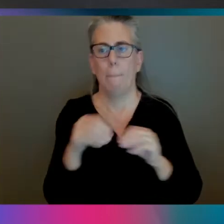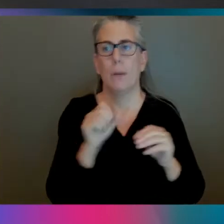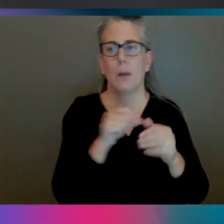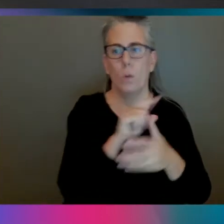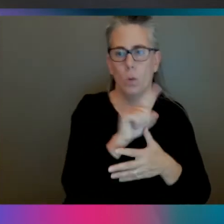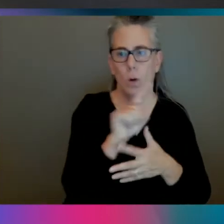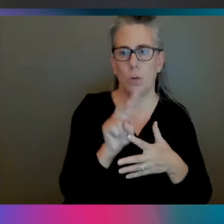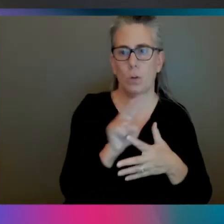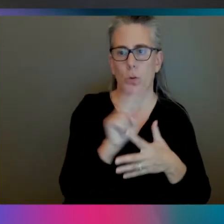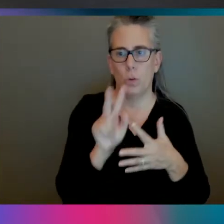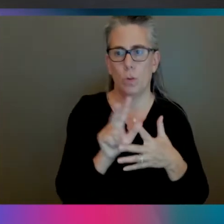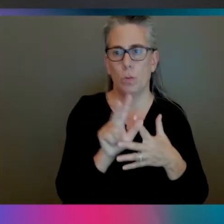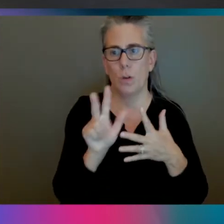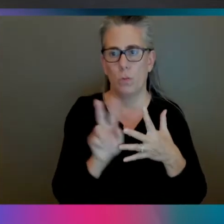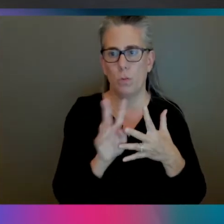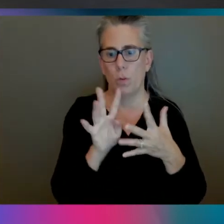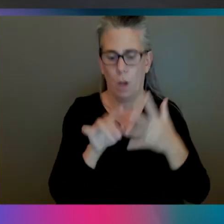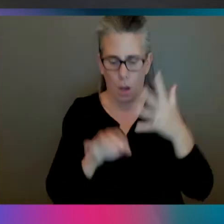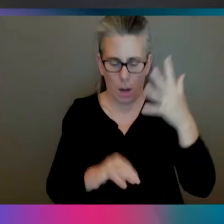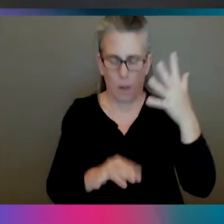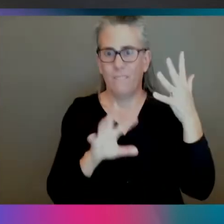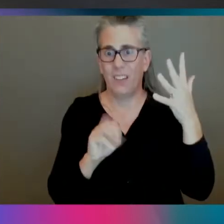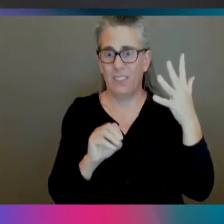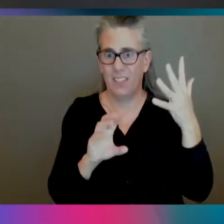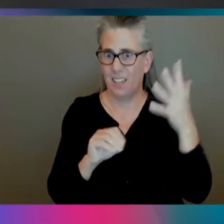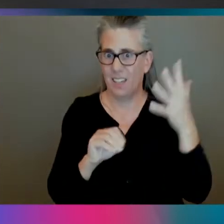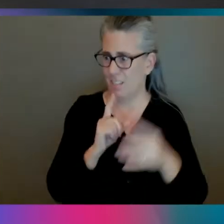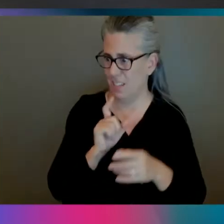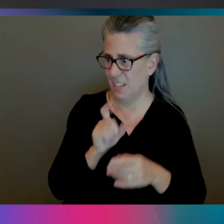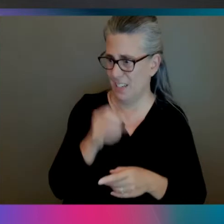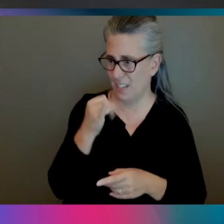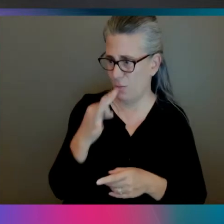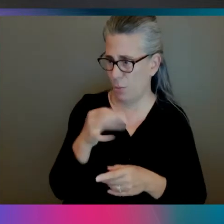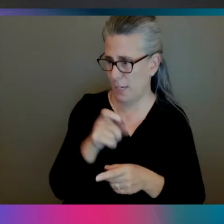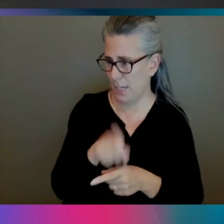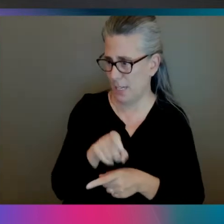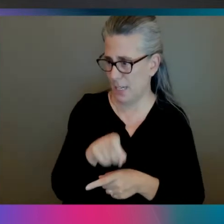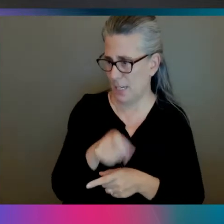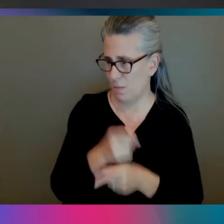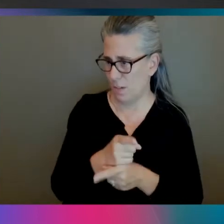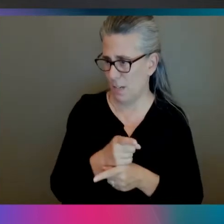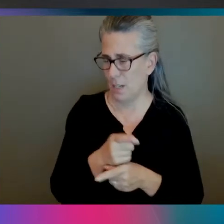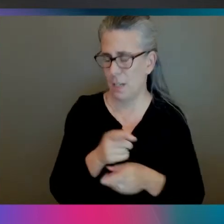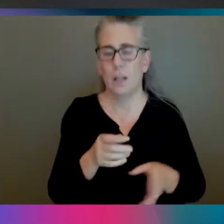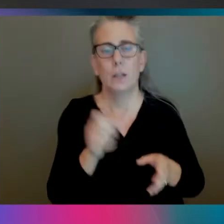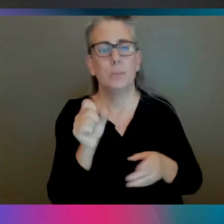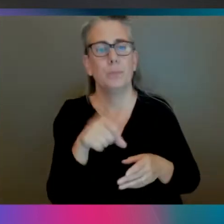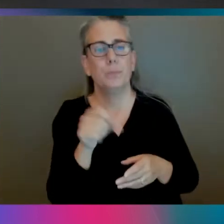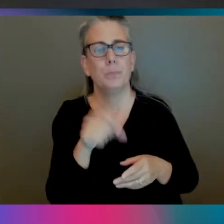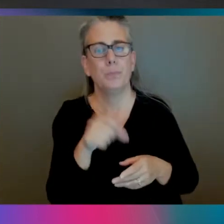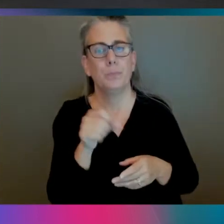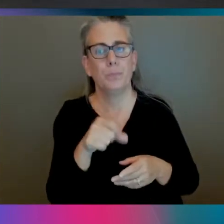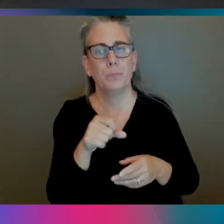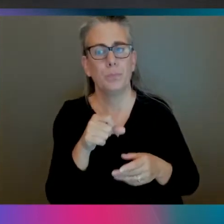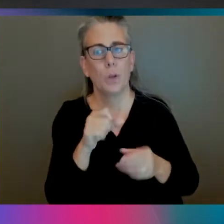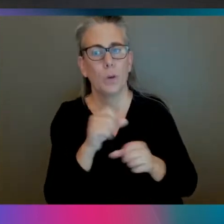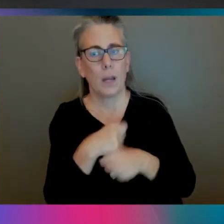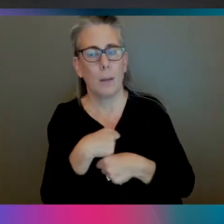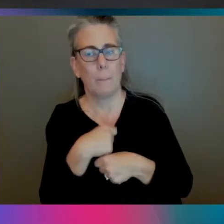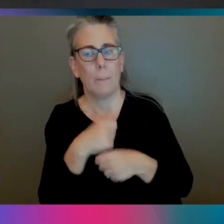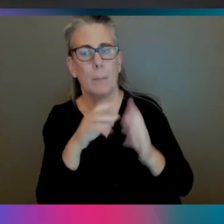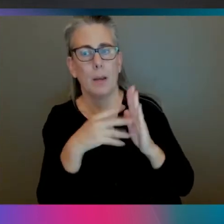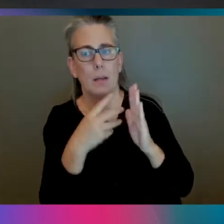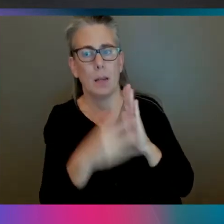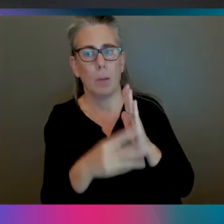4, all the way up to 50 if we need to. Right. So for each of those states, we created a table. Yes. And there was a 1 if it was the right state,